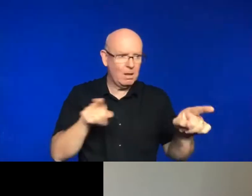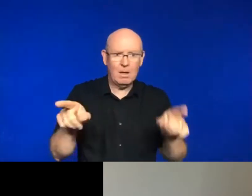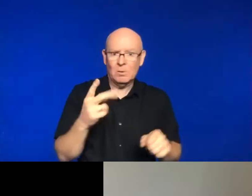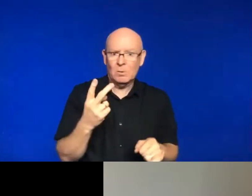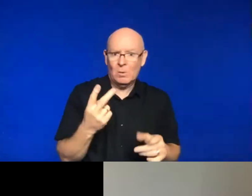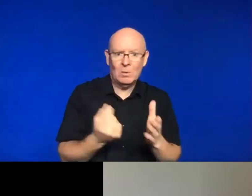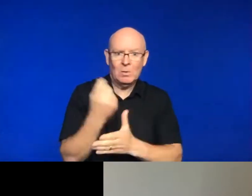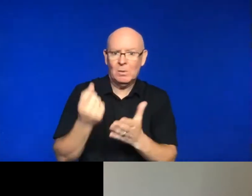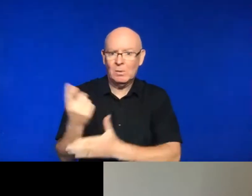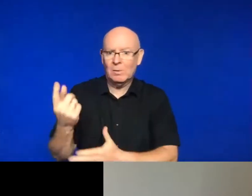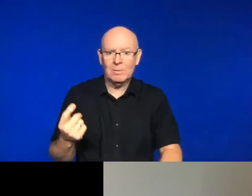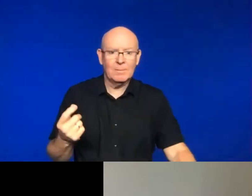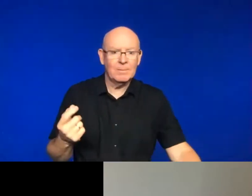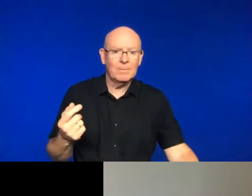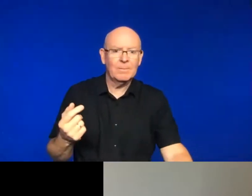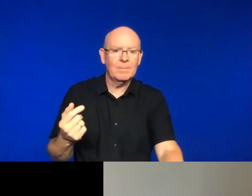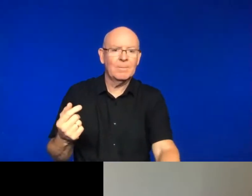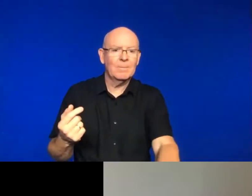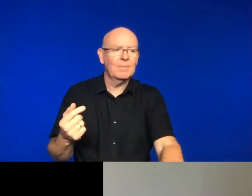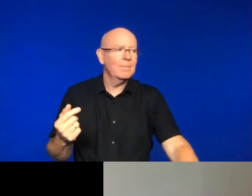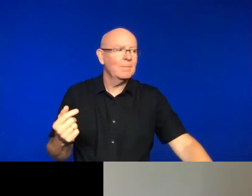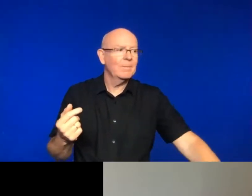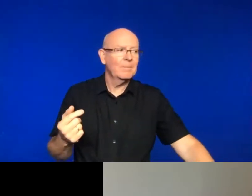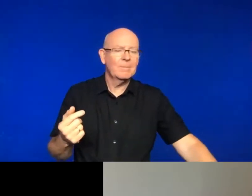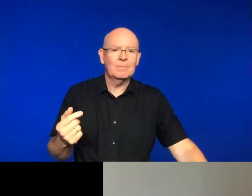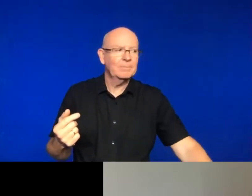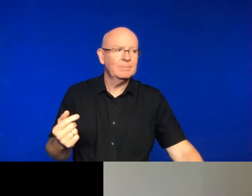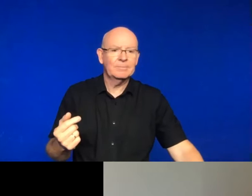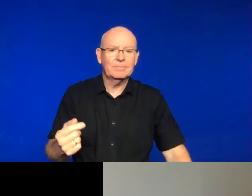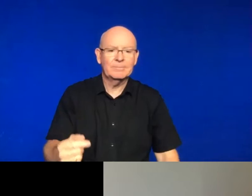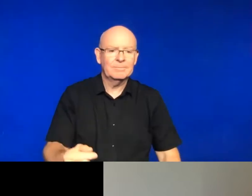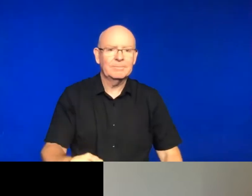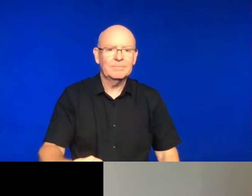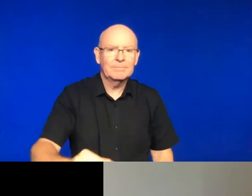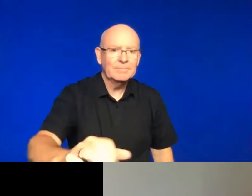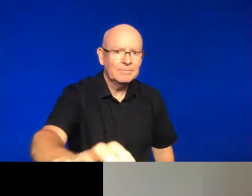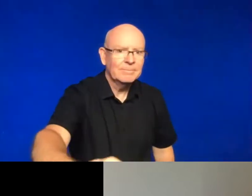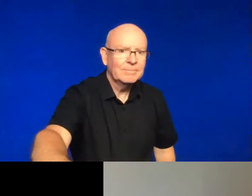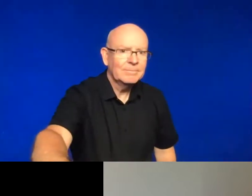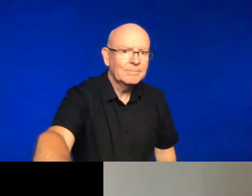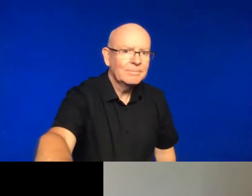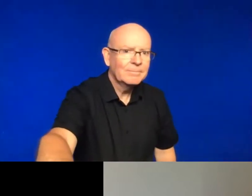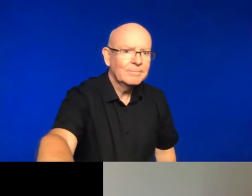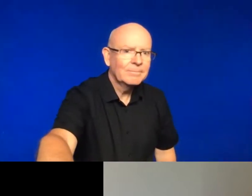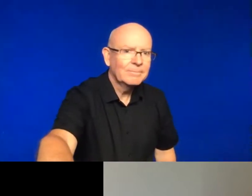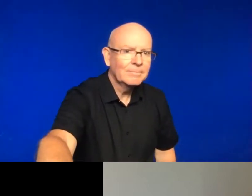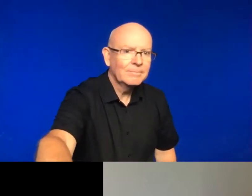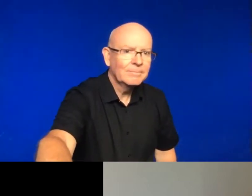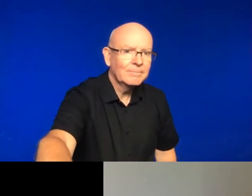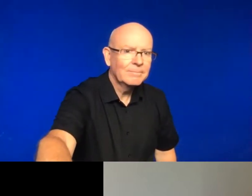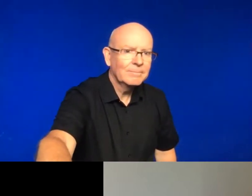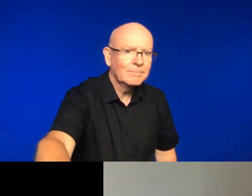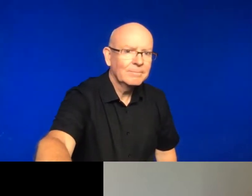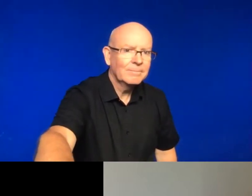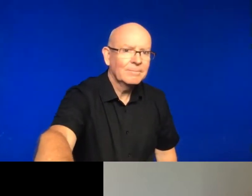your governments for future emergencies. Now we have very little time, but I would like to ask one